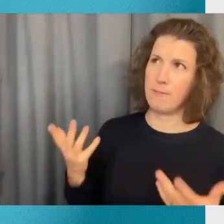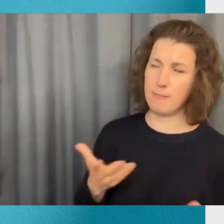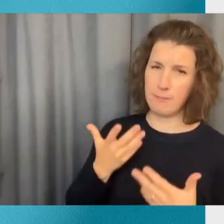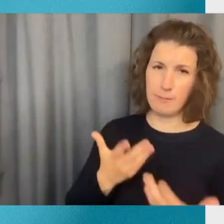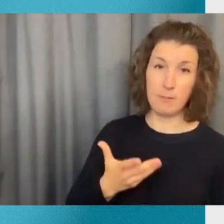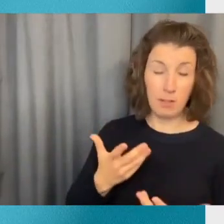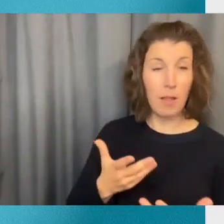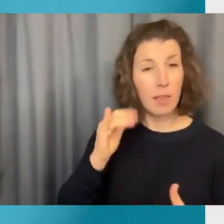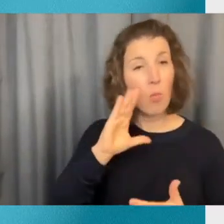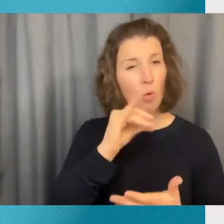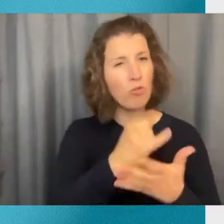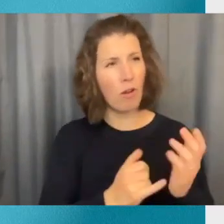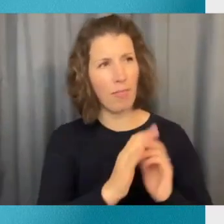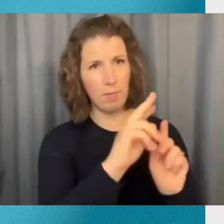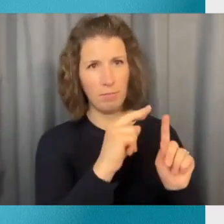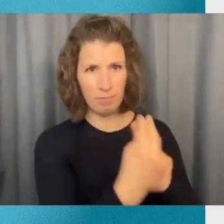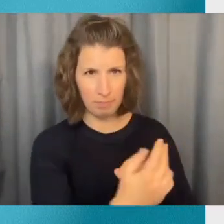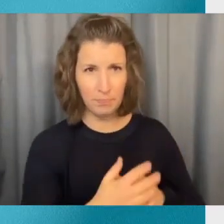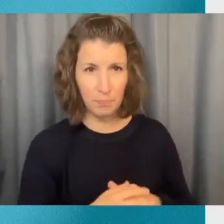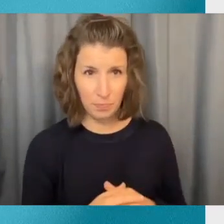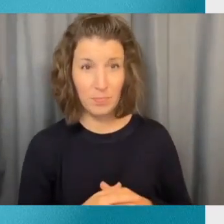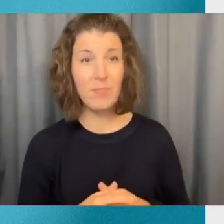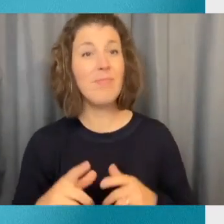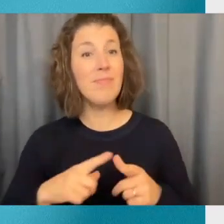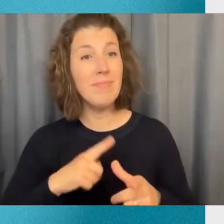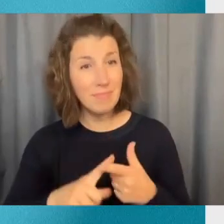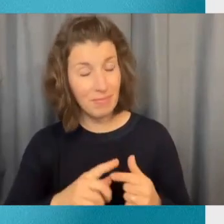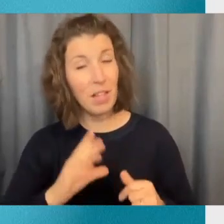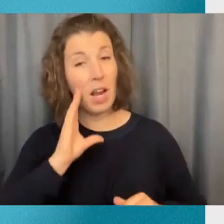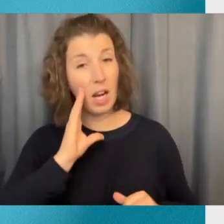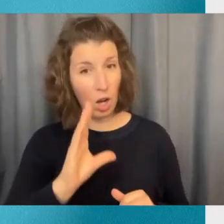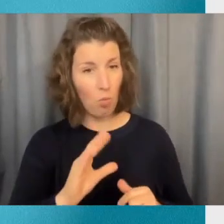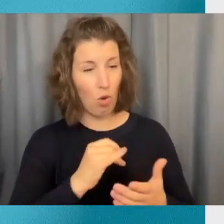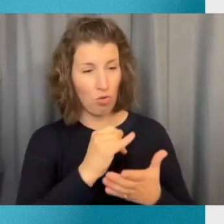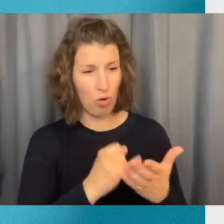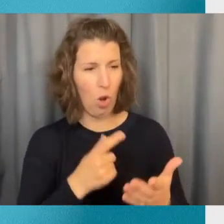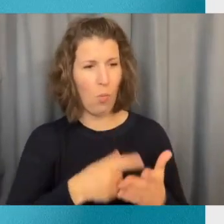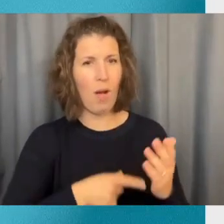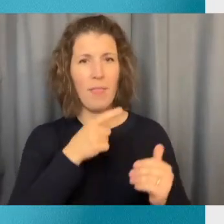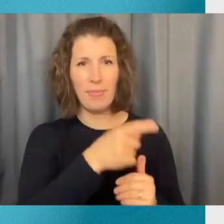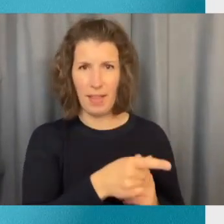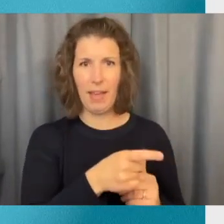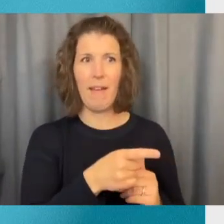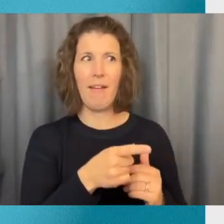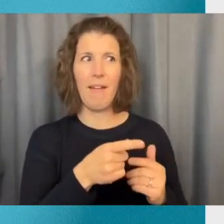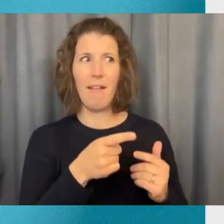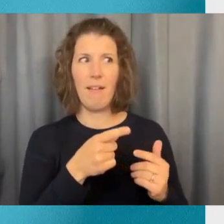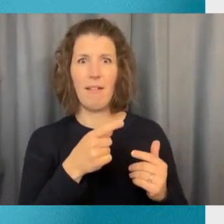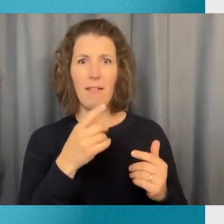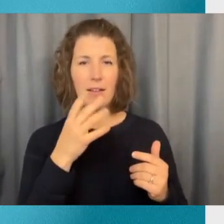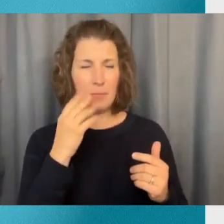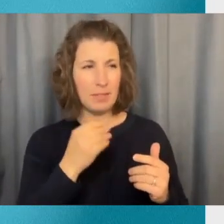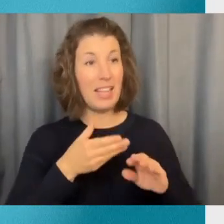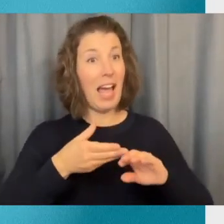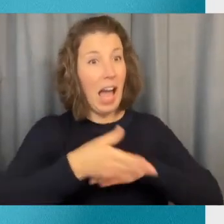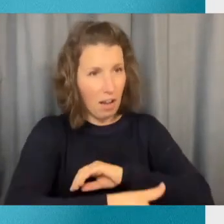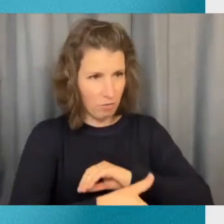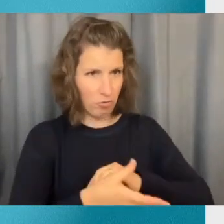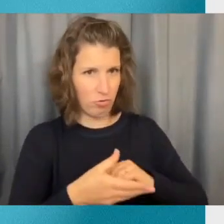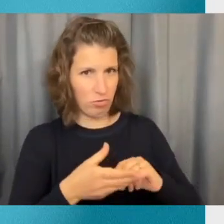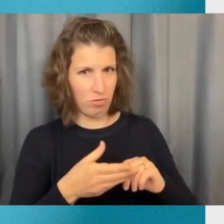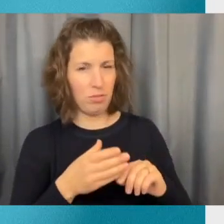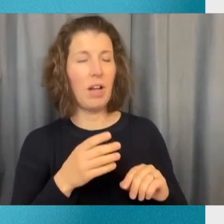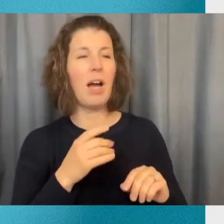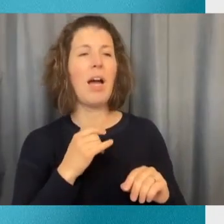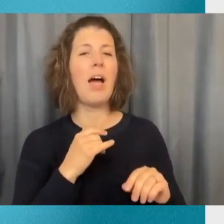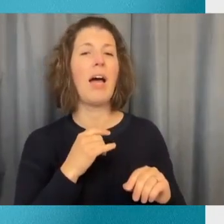drawing about. And then I have them draw what came after that initial drawing. And often, again, they'll switch registers and maybe they'll draw that patient